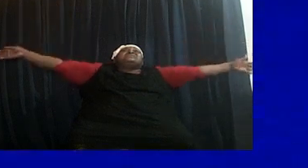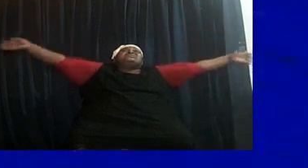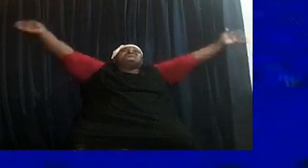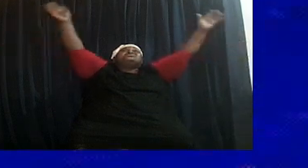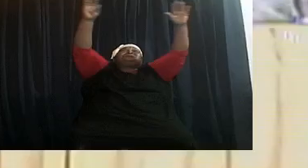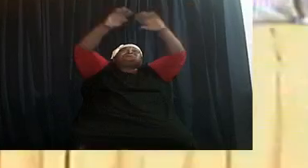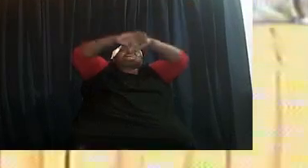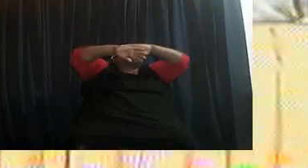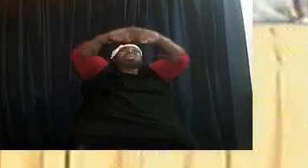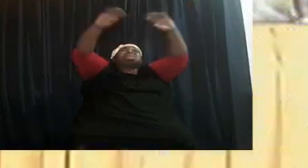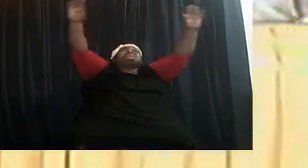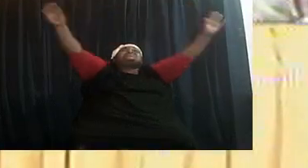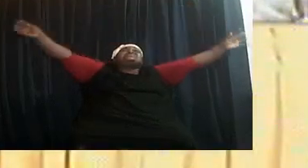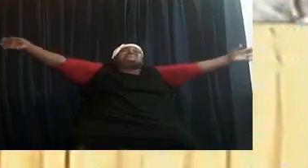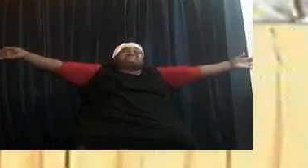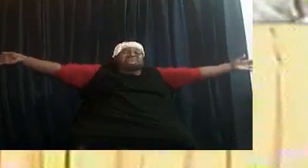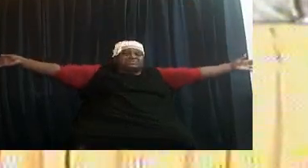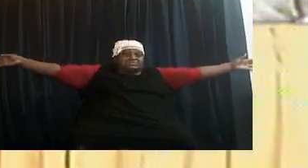love. I'm asking you to